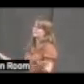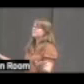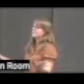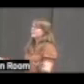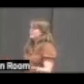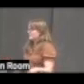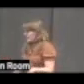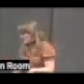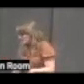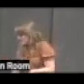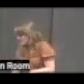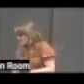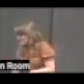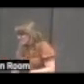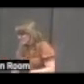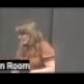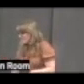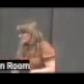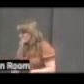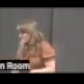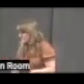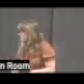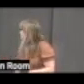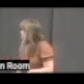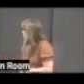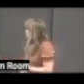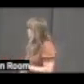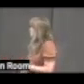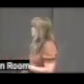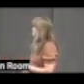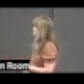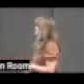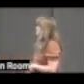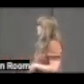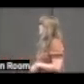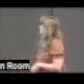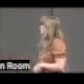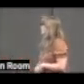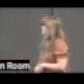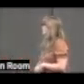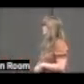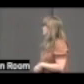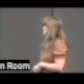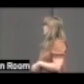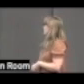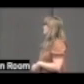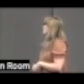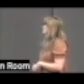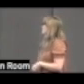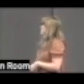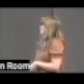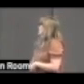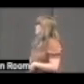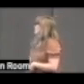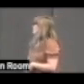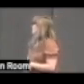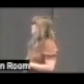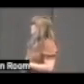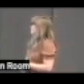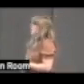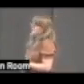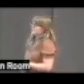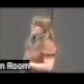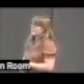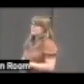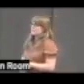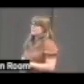bred. And then after we did our experiment, you'll see in a couple of